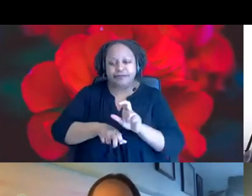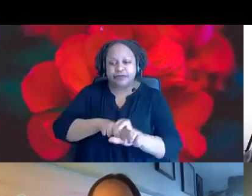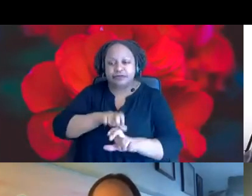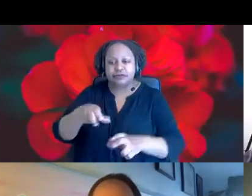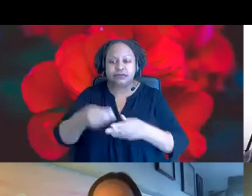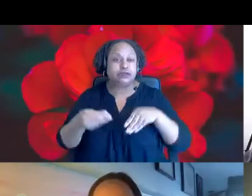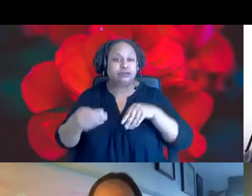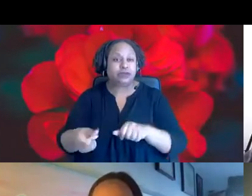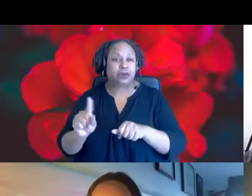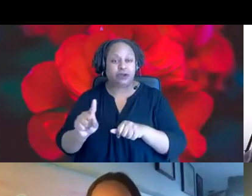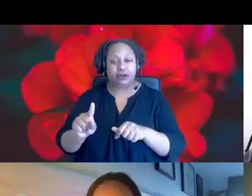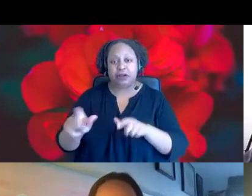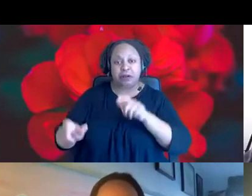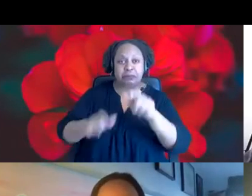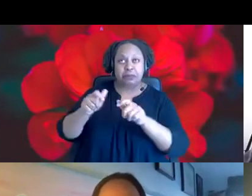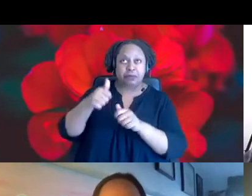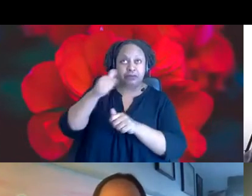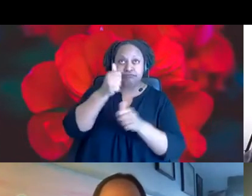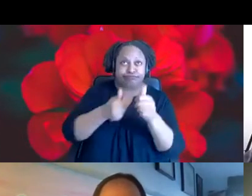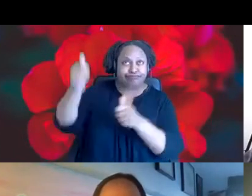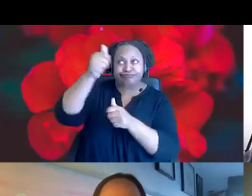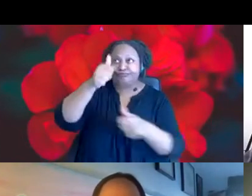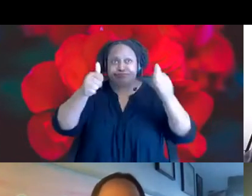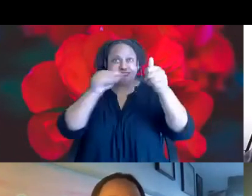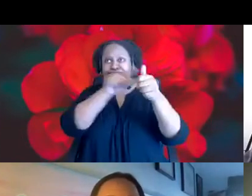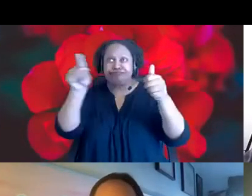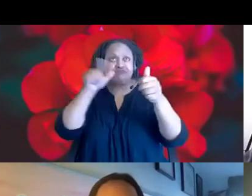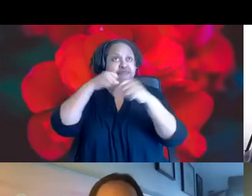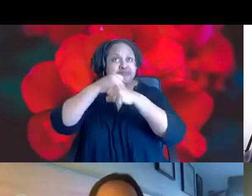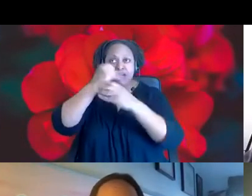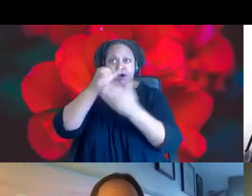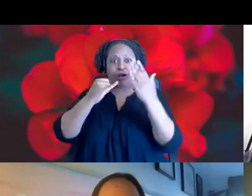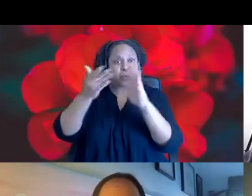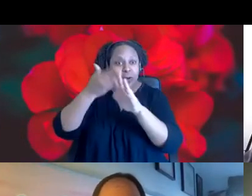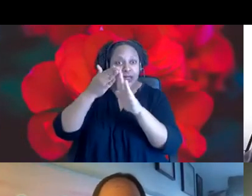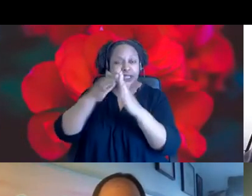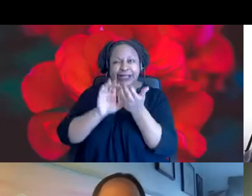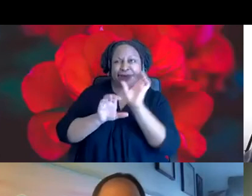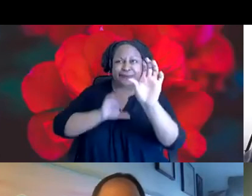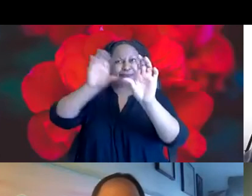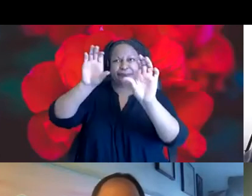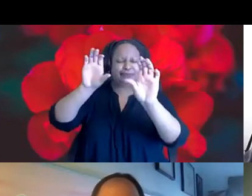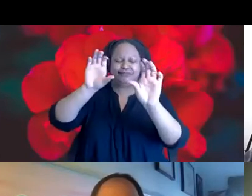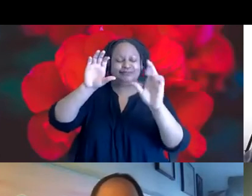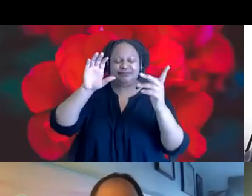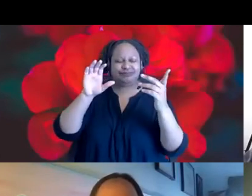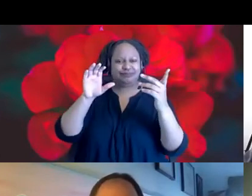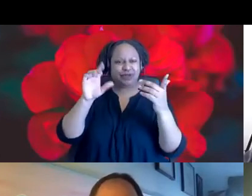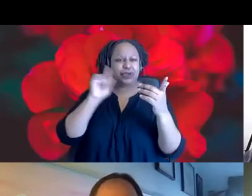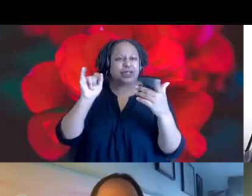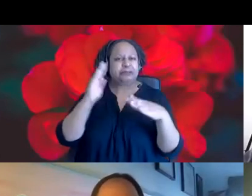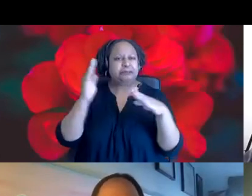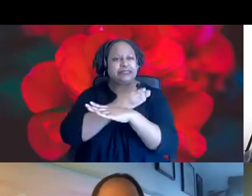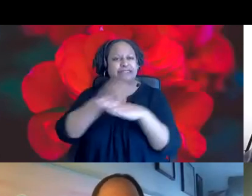actually producing the art itself, but the ones who are running it all. So like it's become so